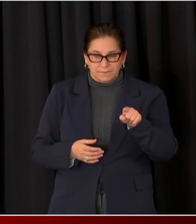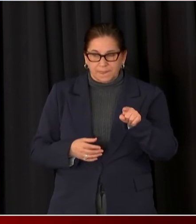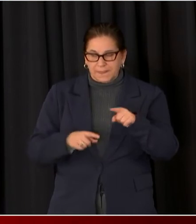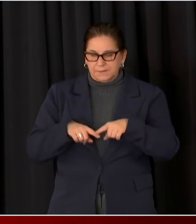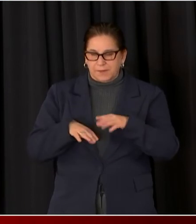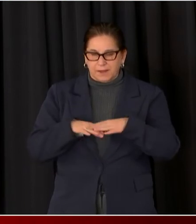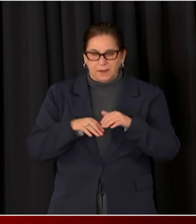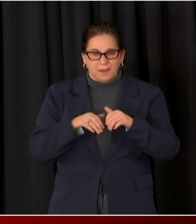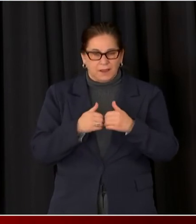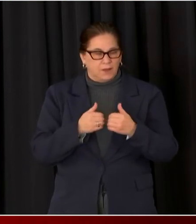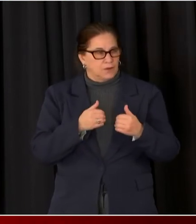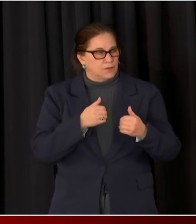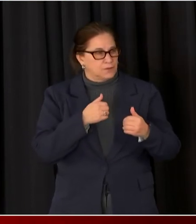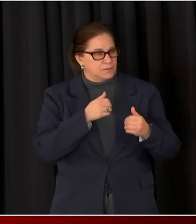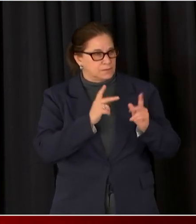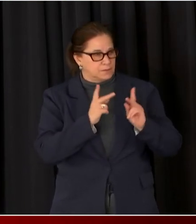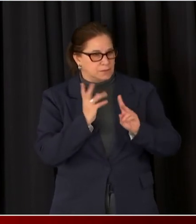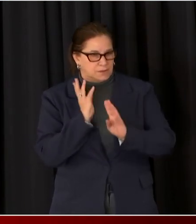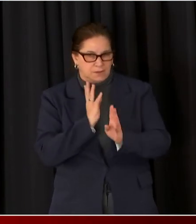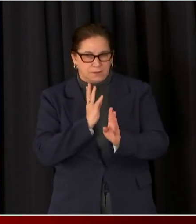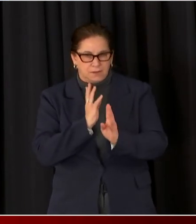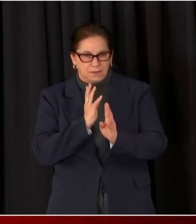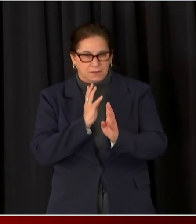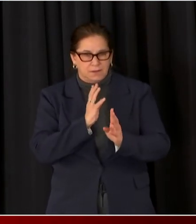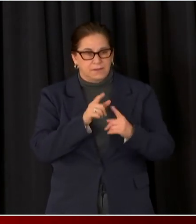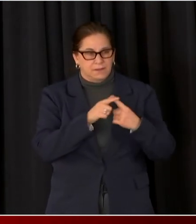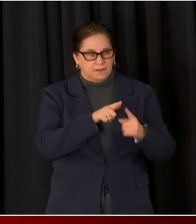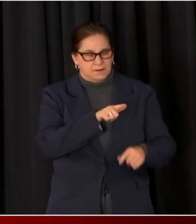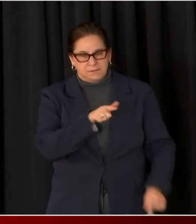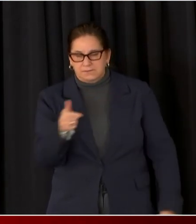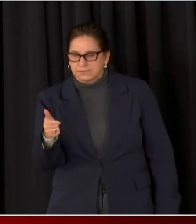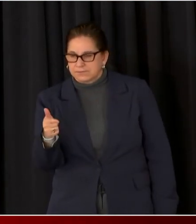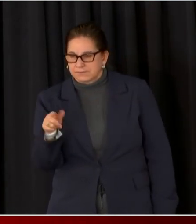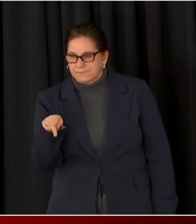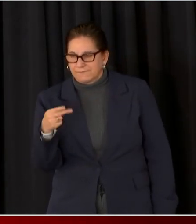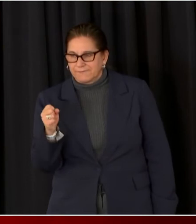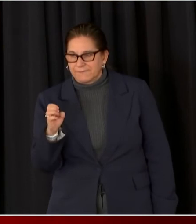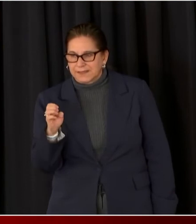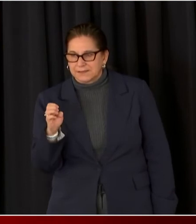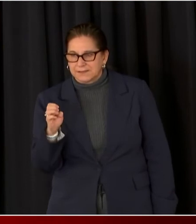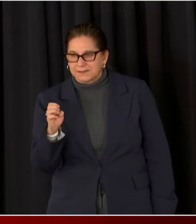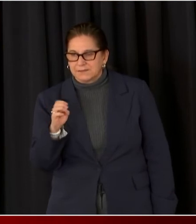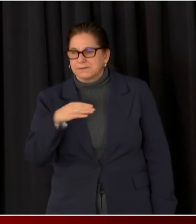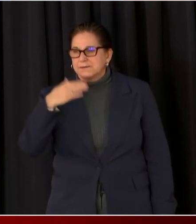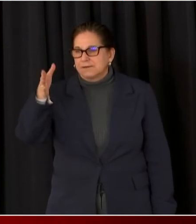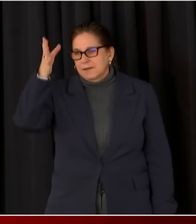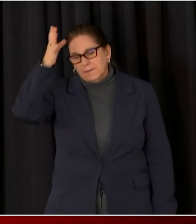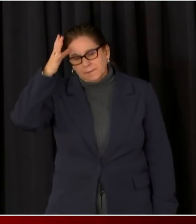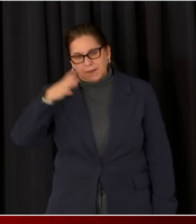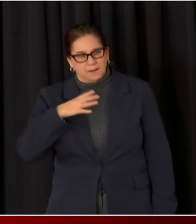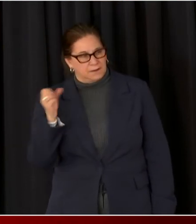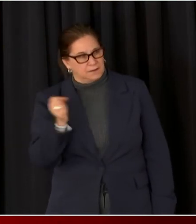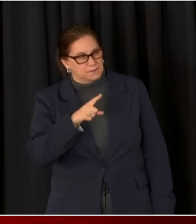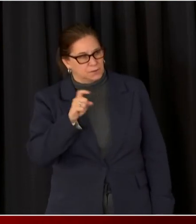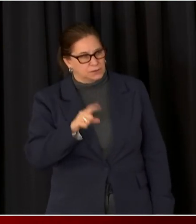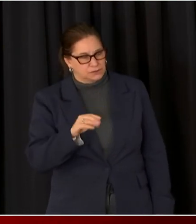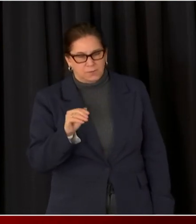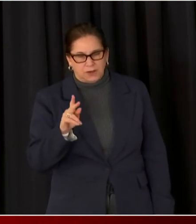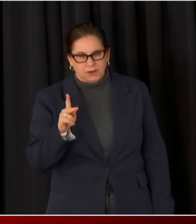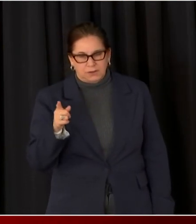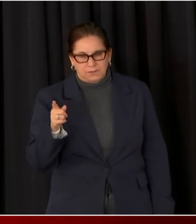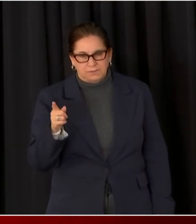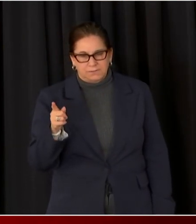had everything that they needed, the EUA and whatnot, in order, how many days after that you receive the shipment could DC